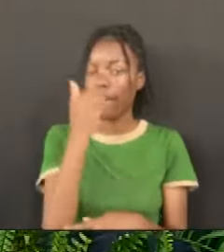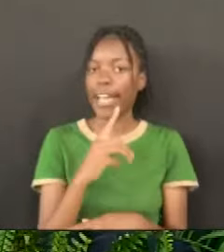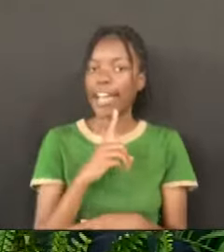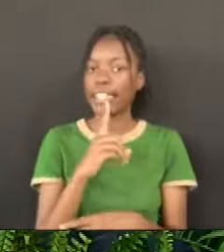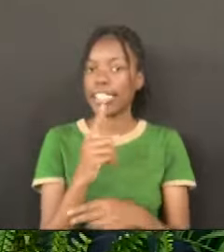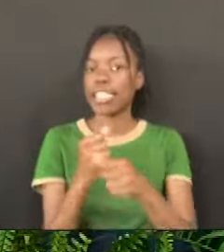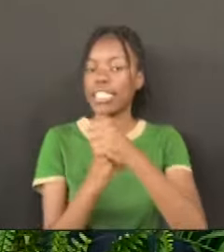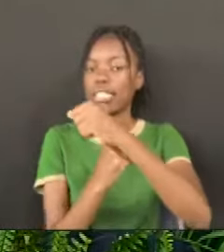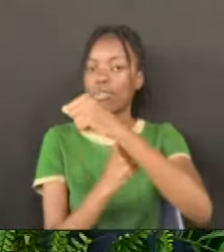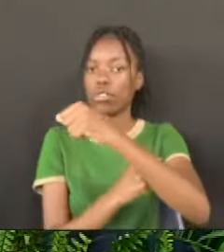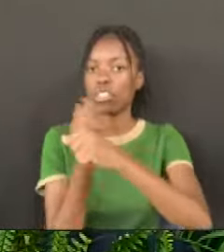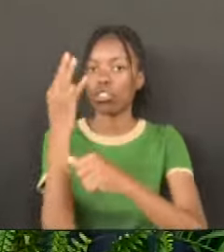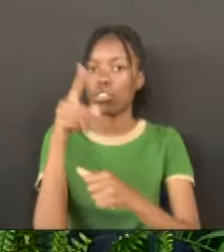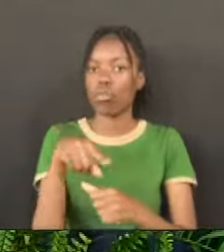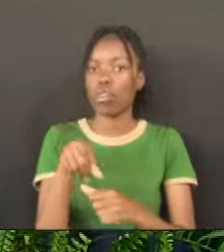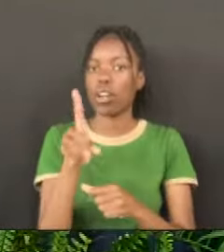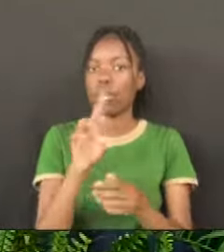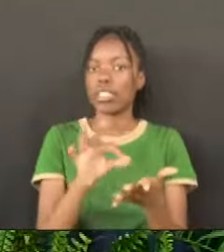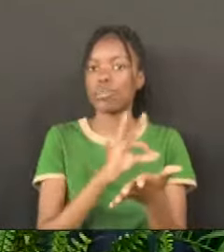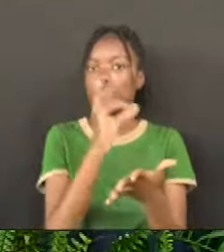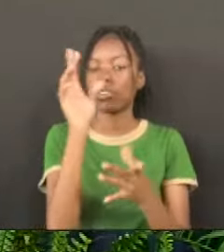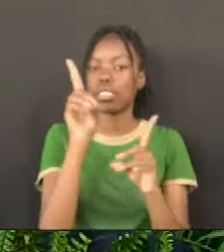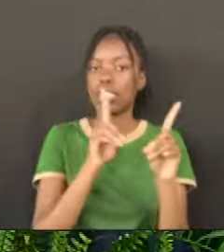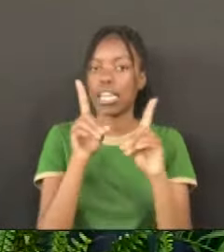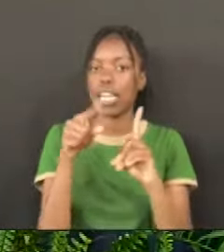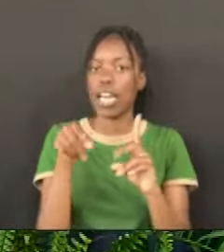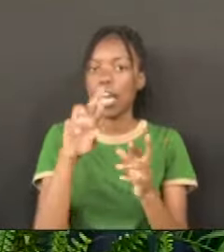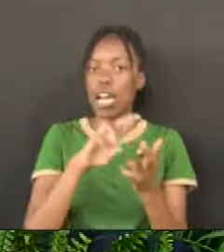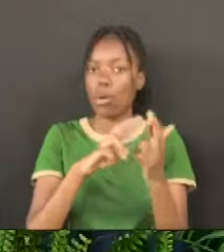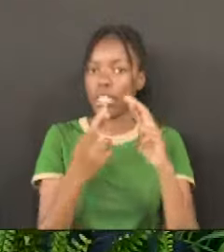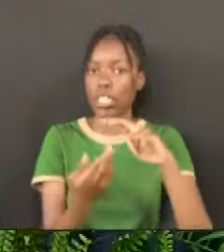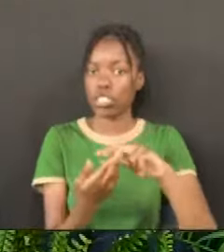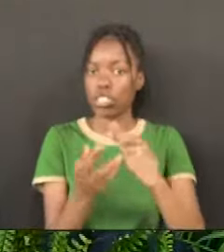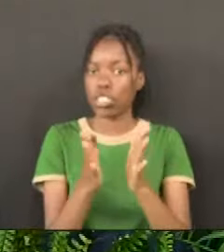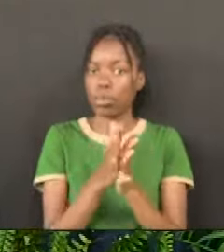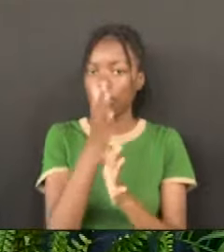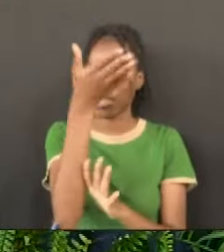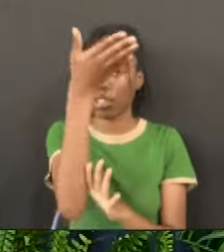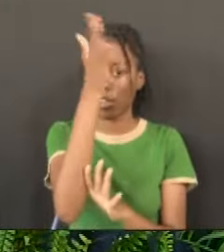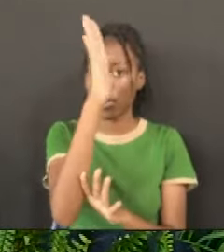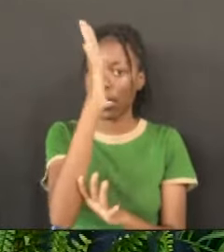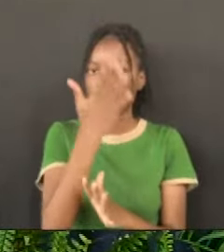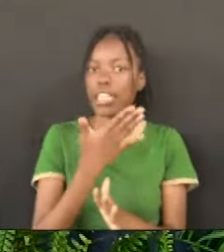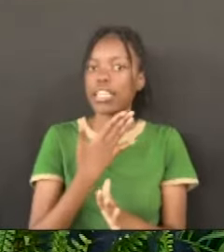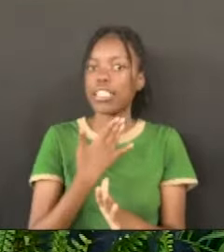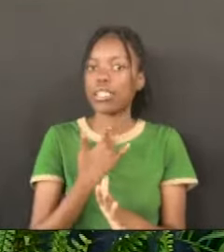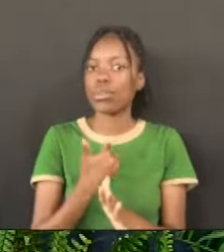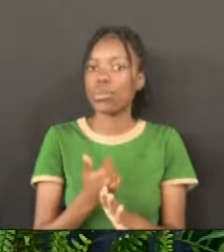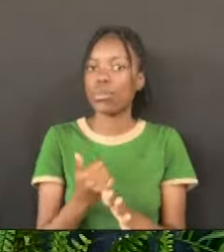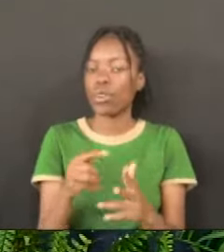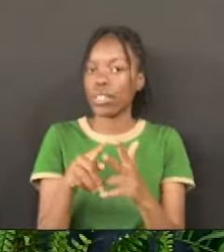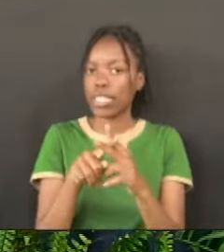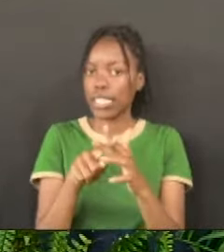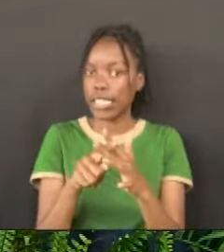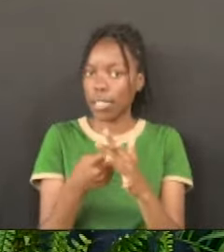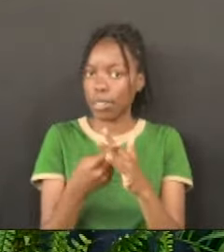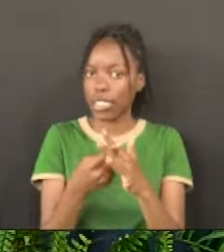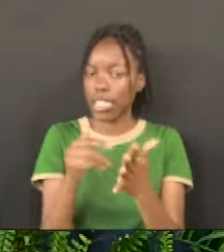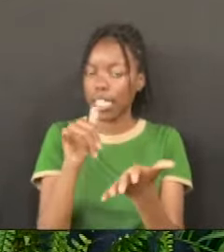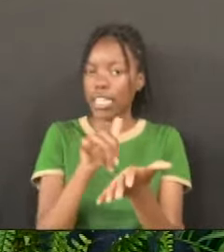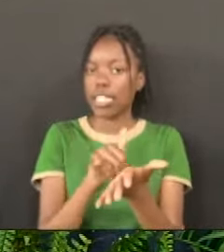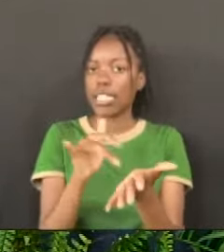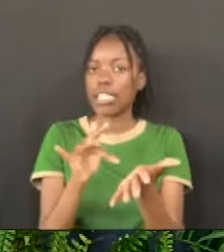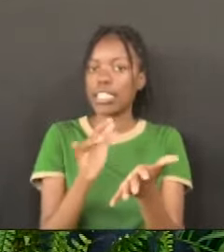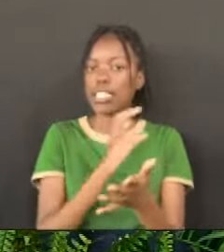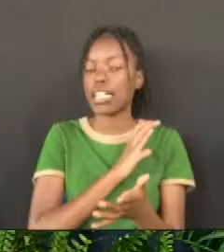our spiritual journey. Our relationship with God is what establishes that Christ is in us and